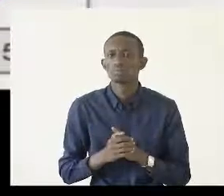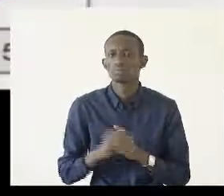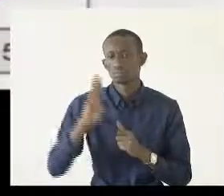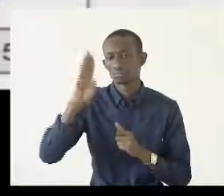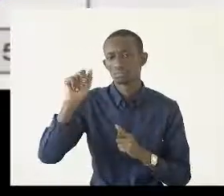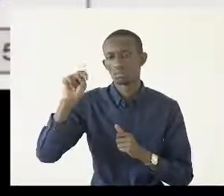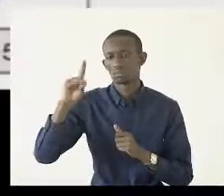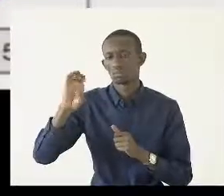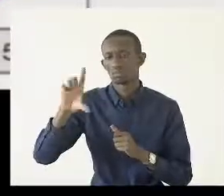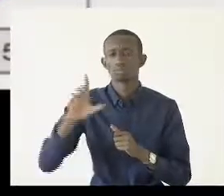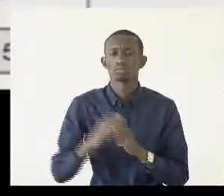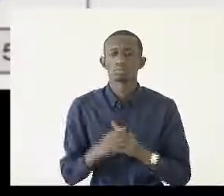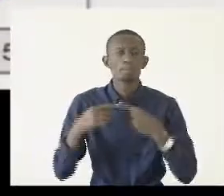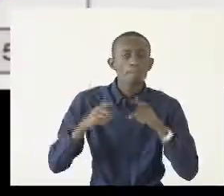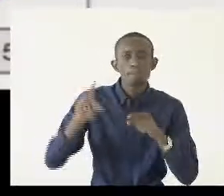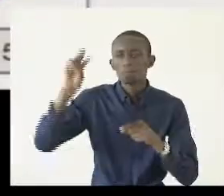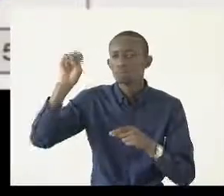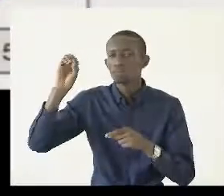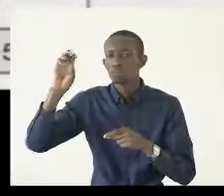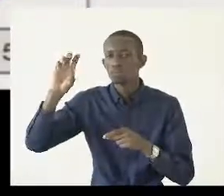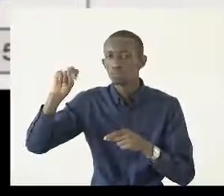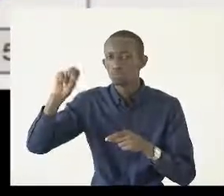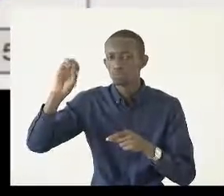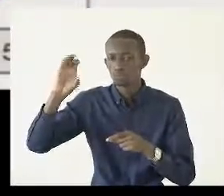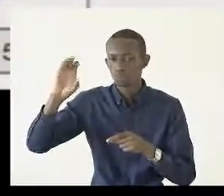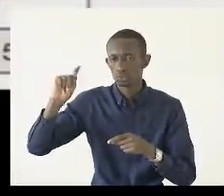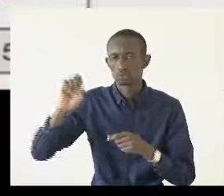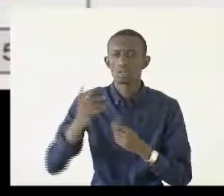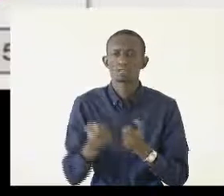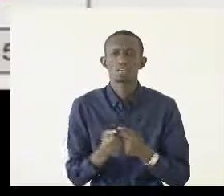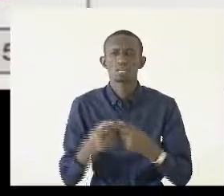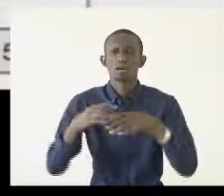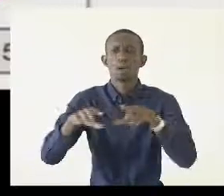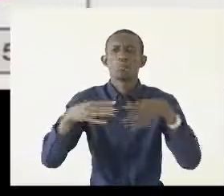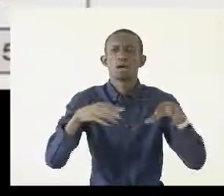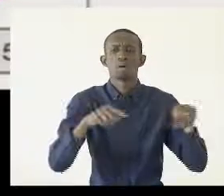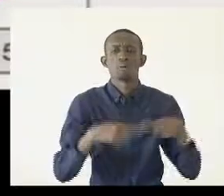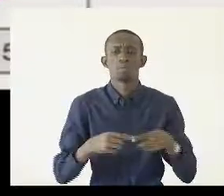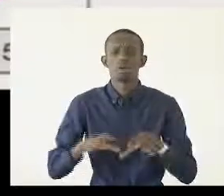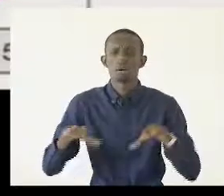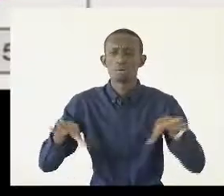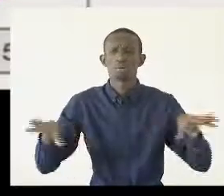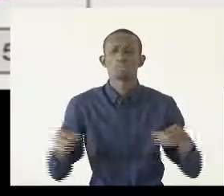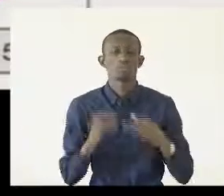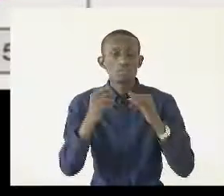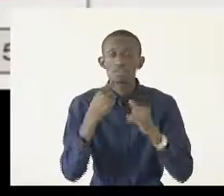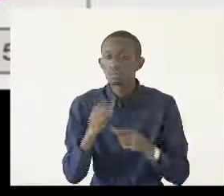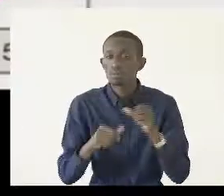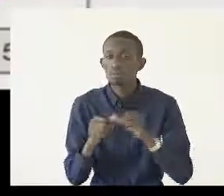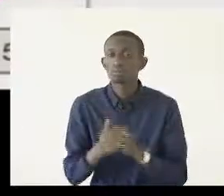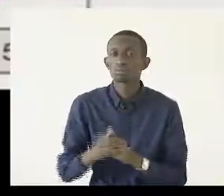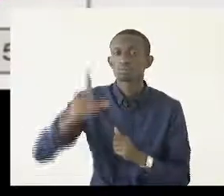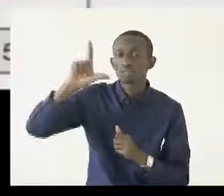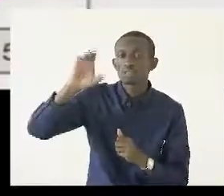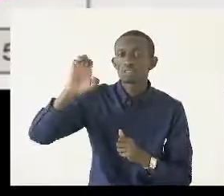bundles, while monocots have scattered vascular bundles. When we talk about